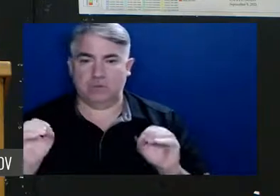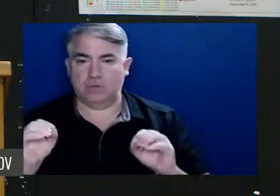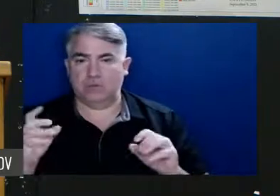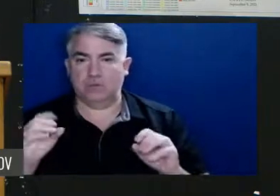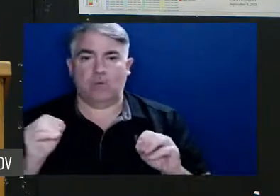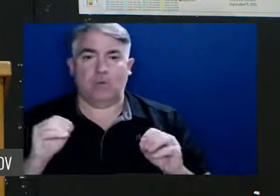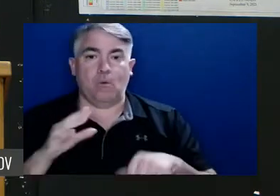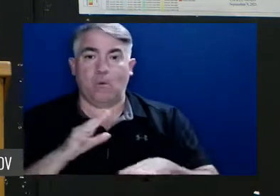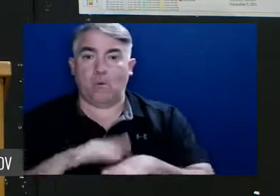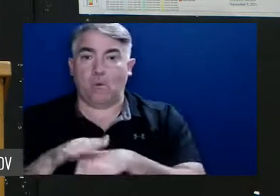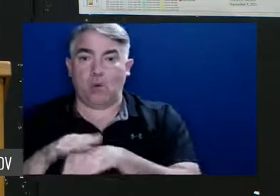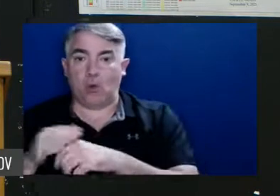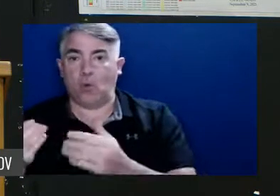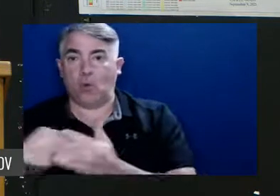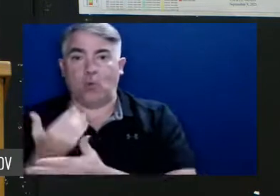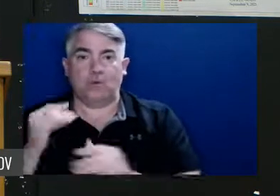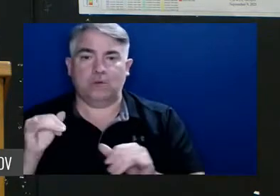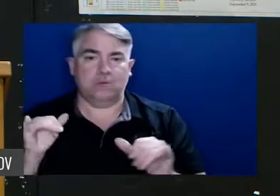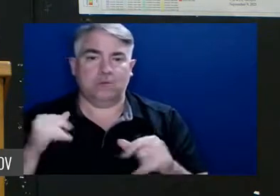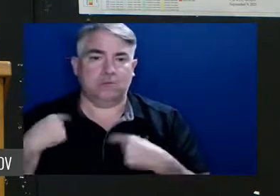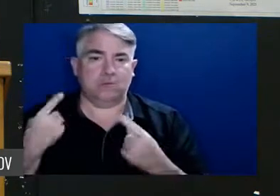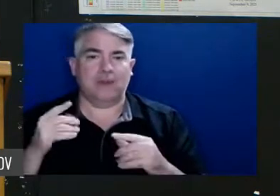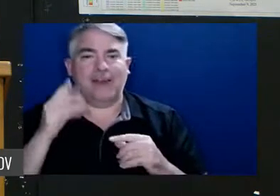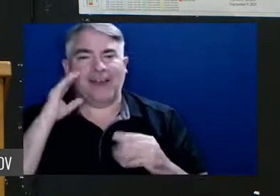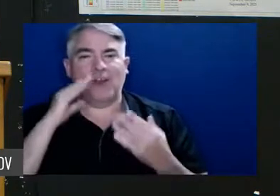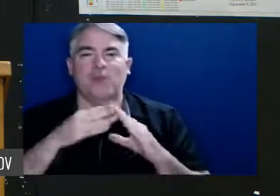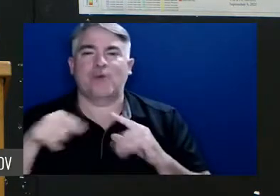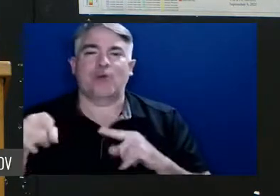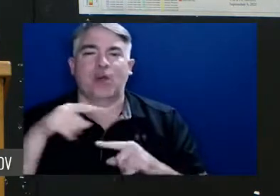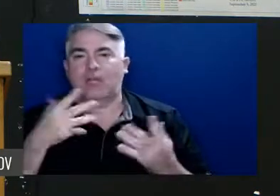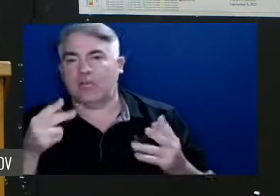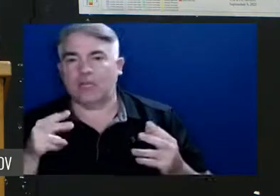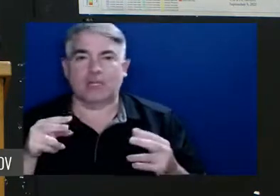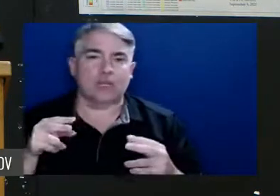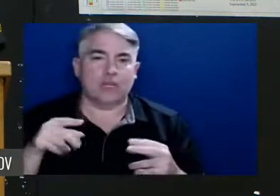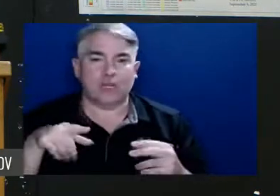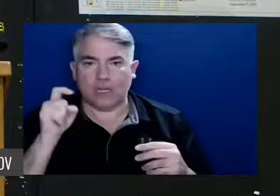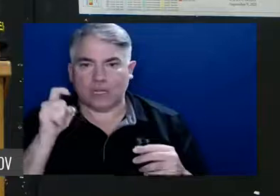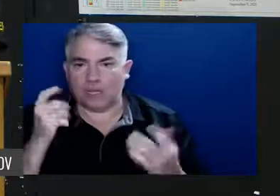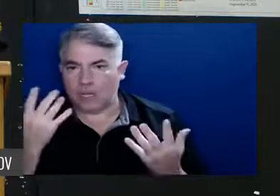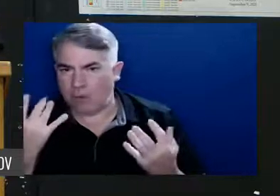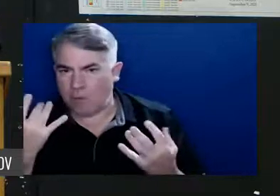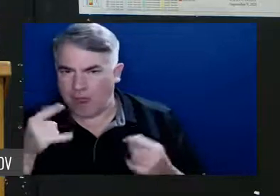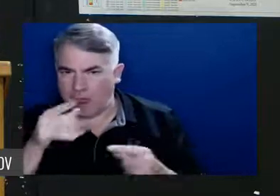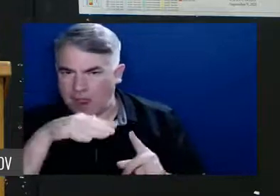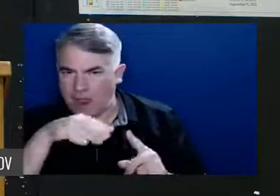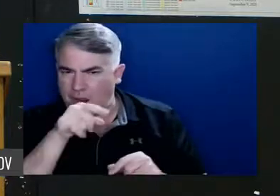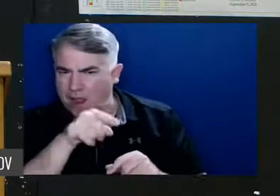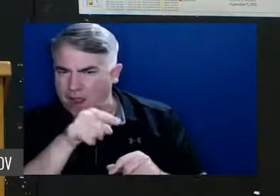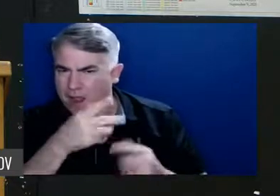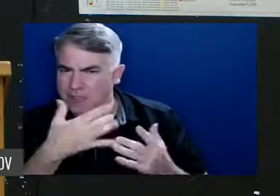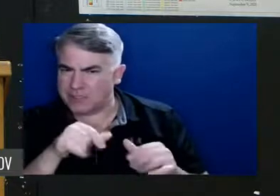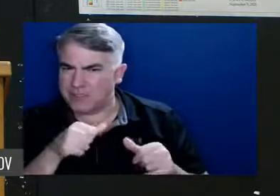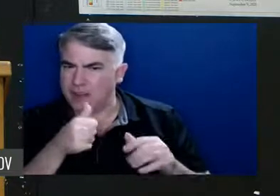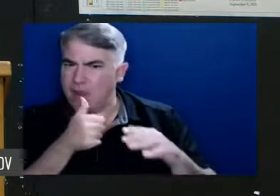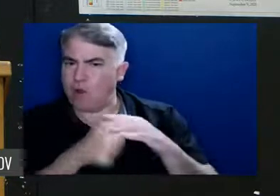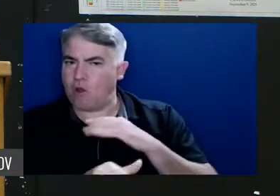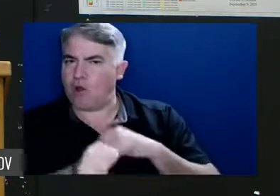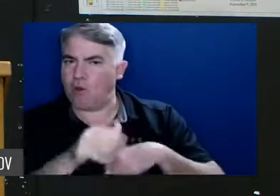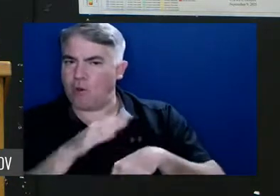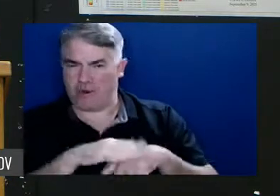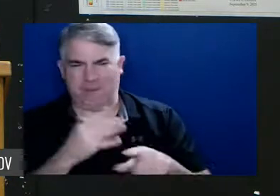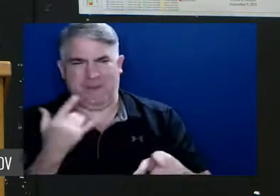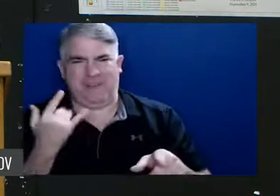some of the areas that have remained under a warning or an order. Specifically, Taylorsville still remains under a warning.